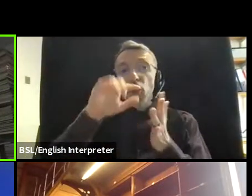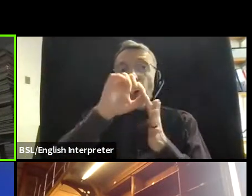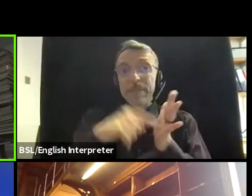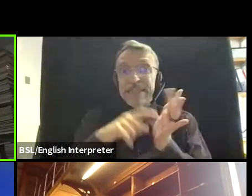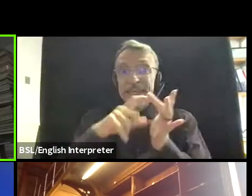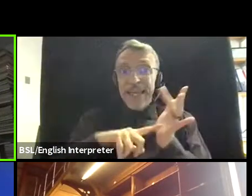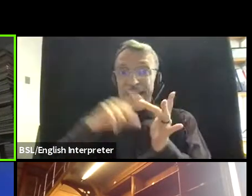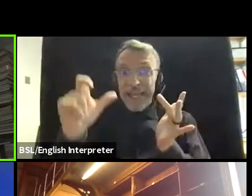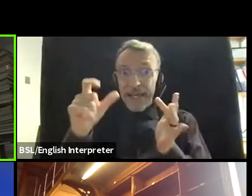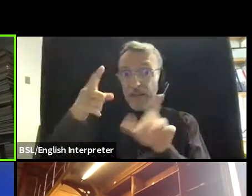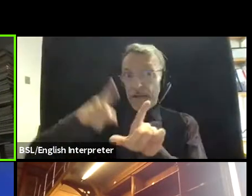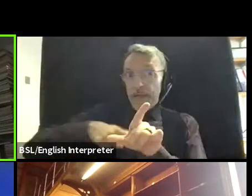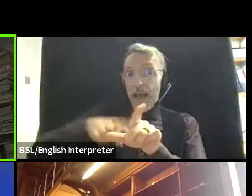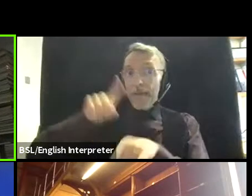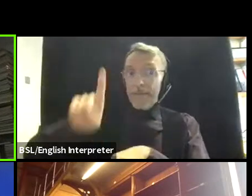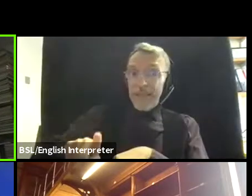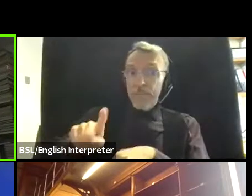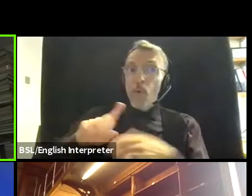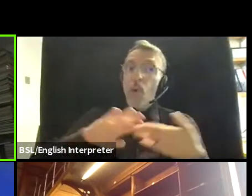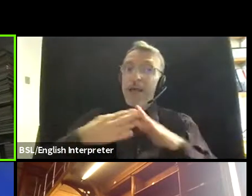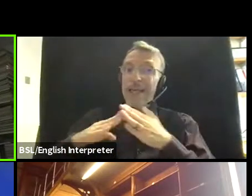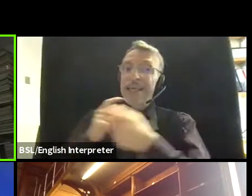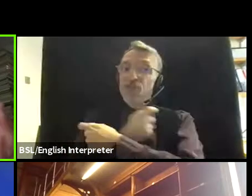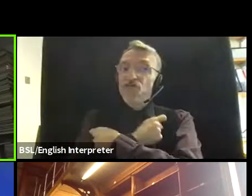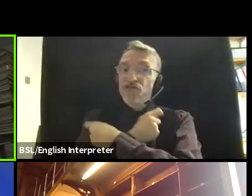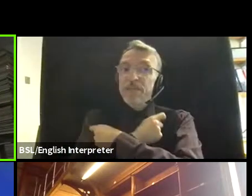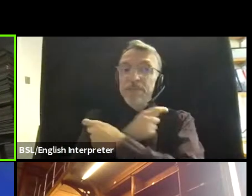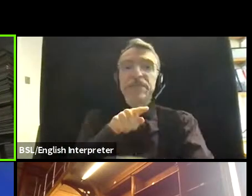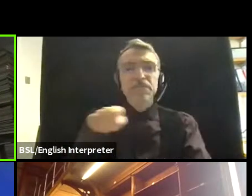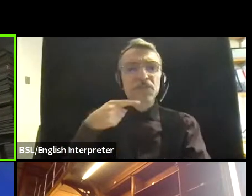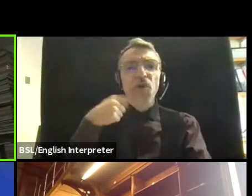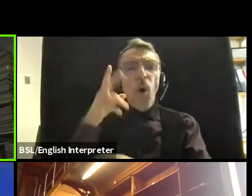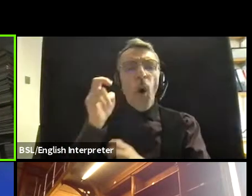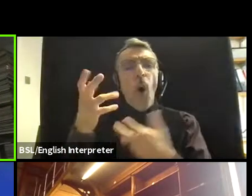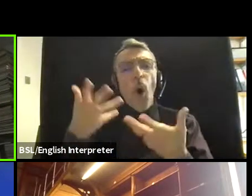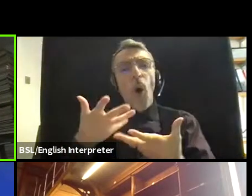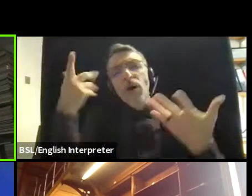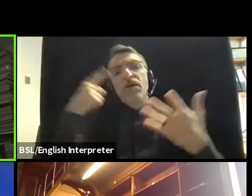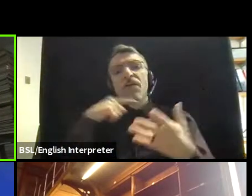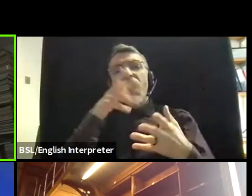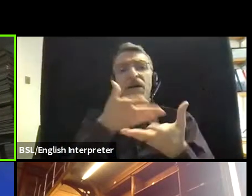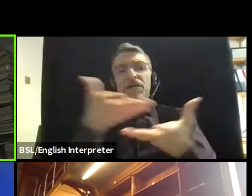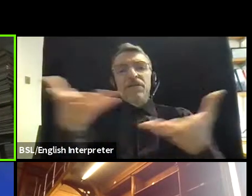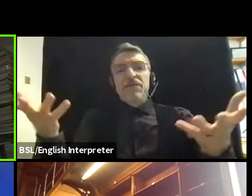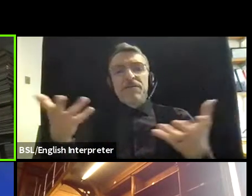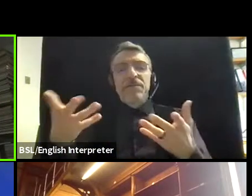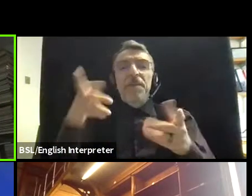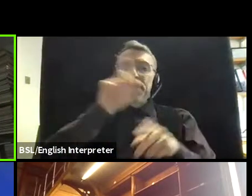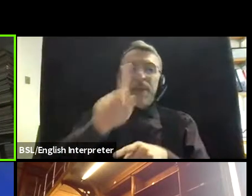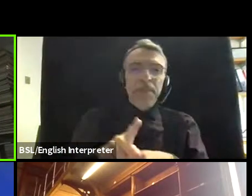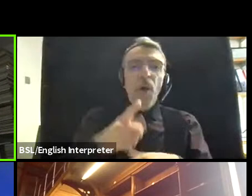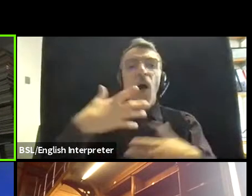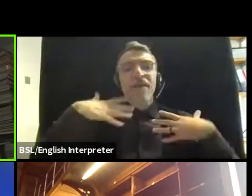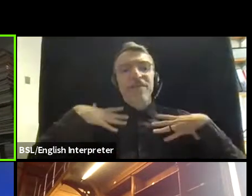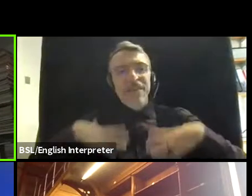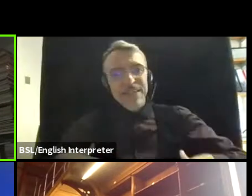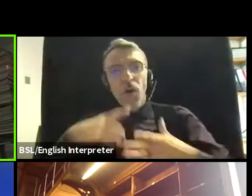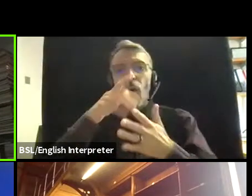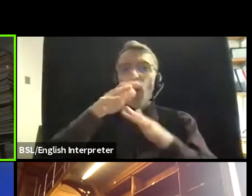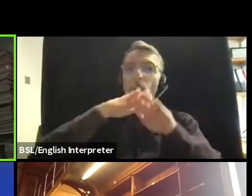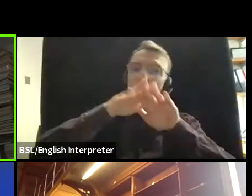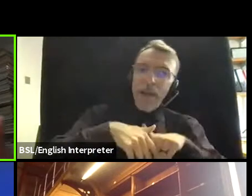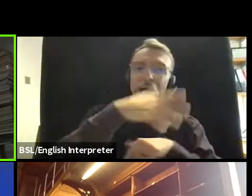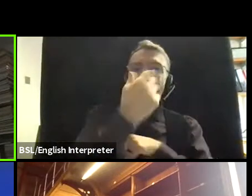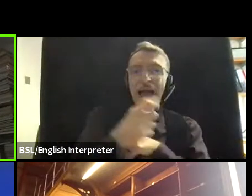Egypt, I could say, yes, out of the 100 or so, we do have people who have physical impairments